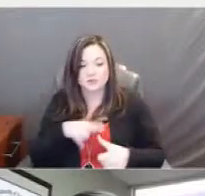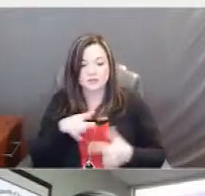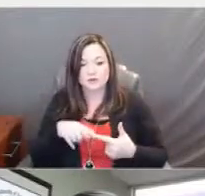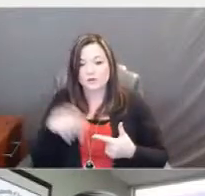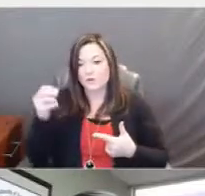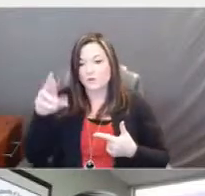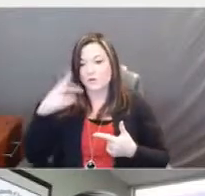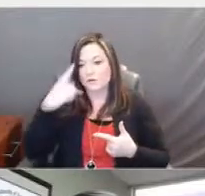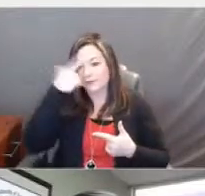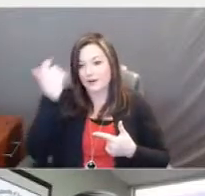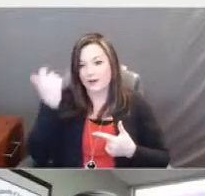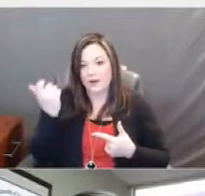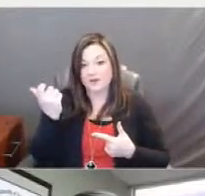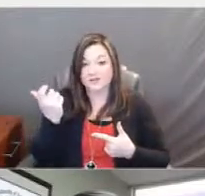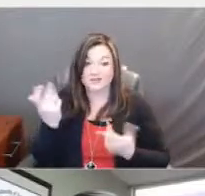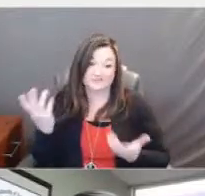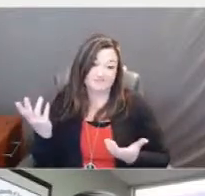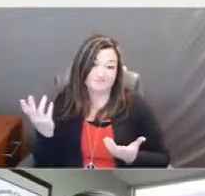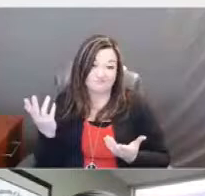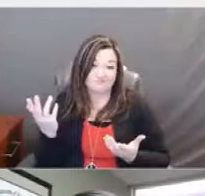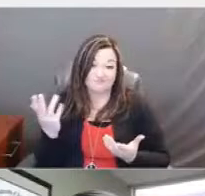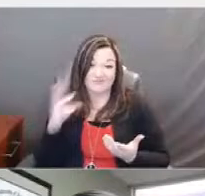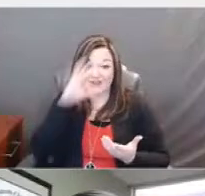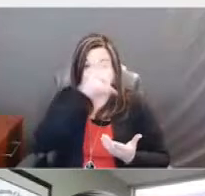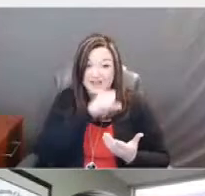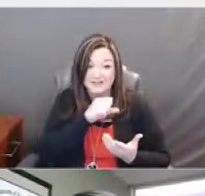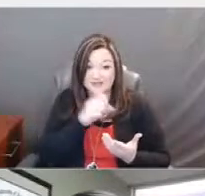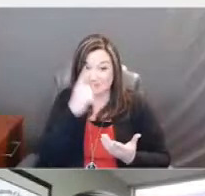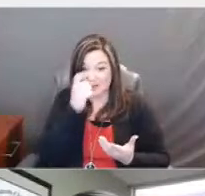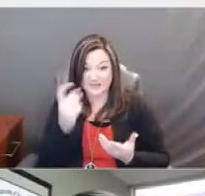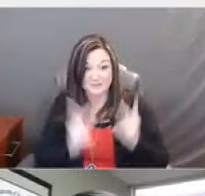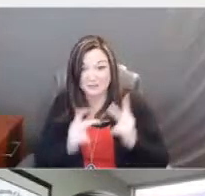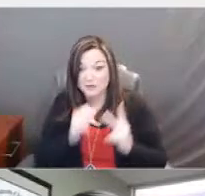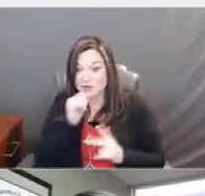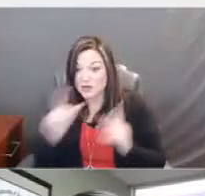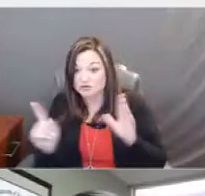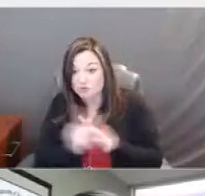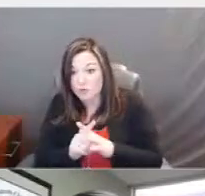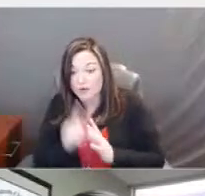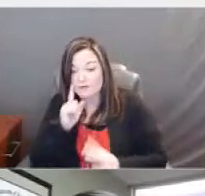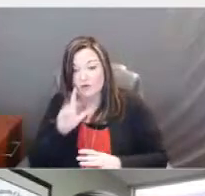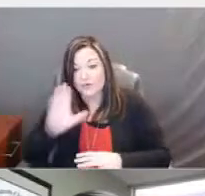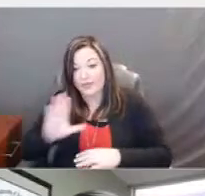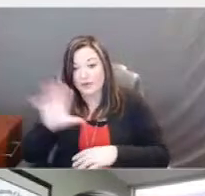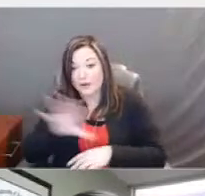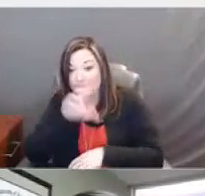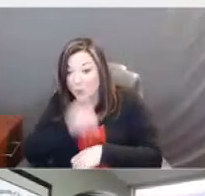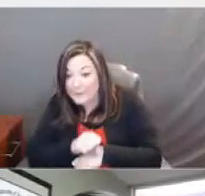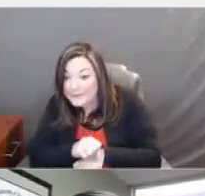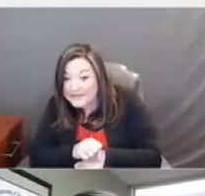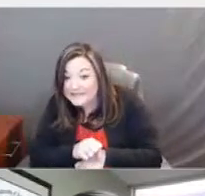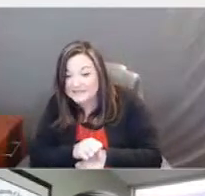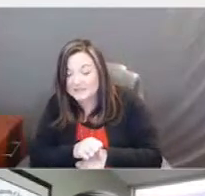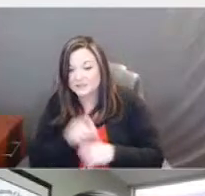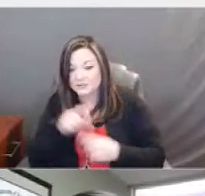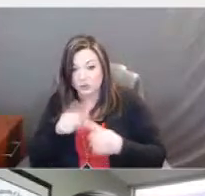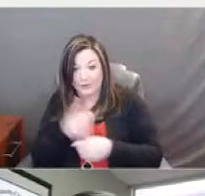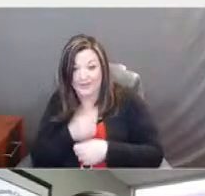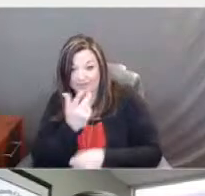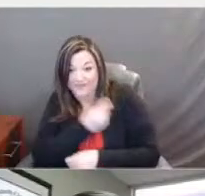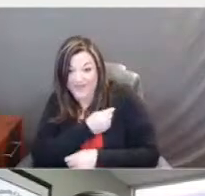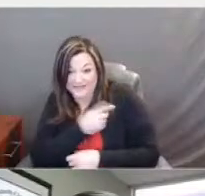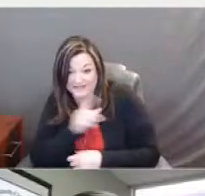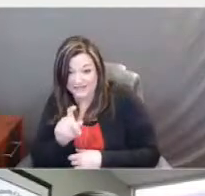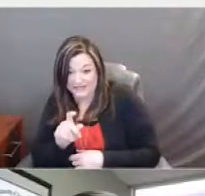because, I guess it would be because people didn't show up for their scheduled appointment to get the